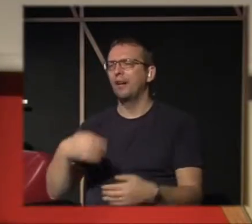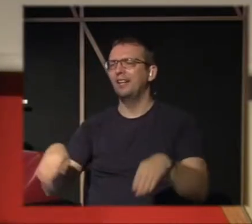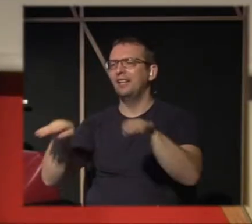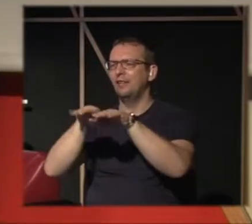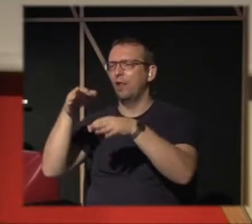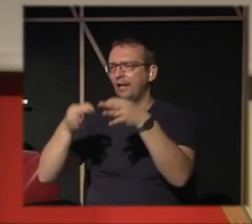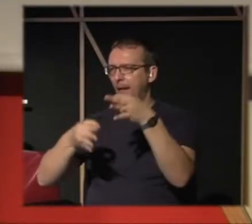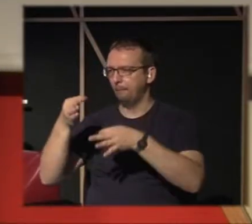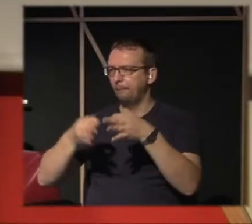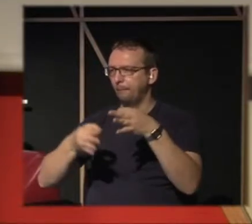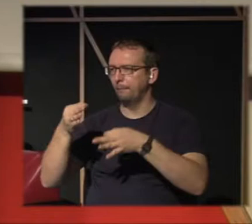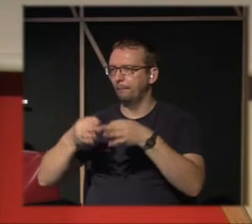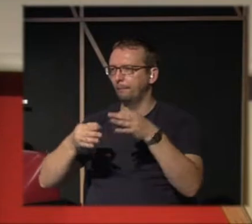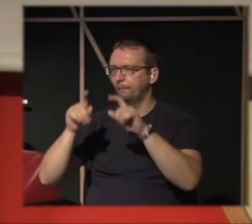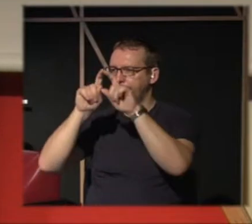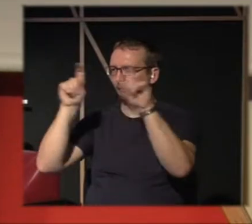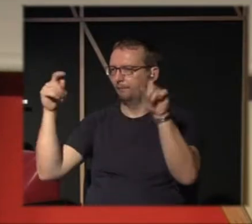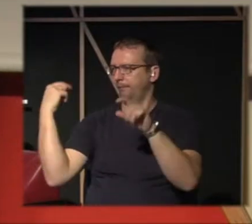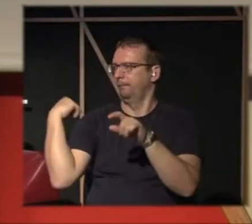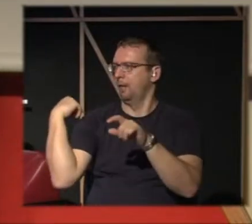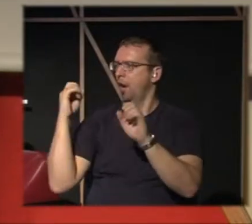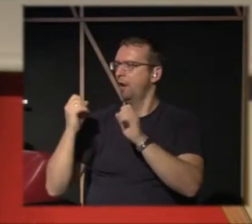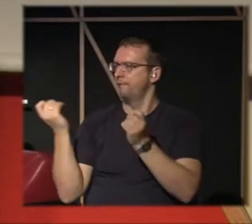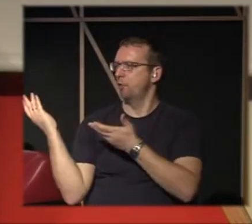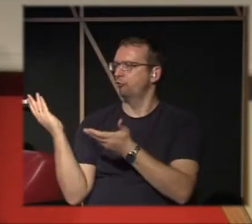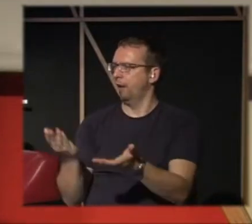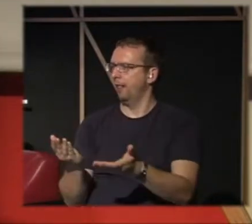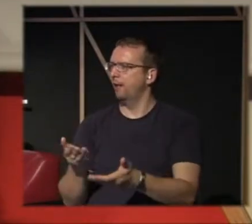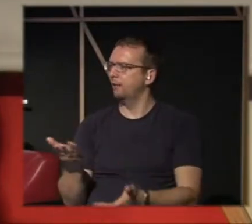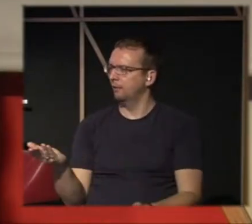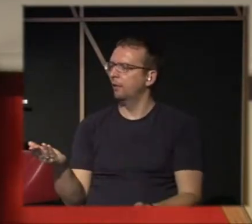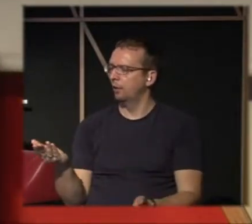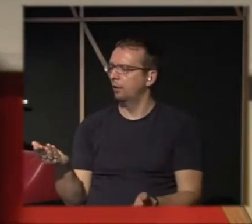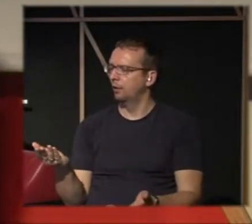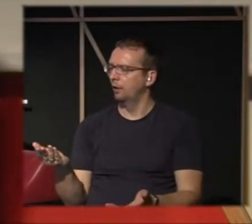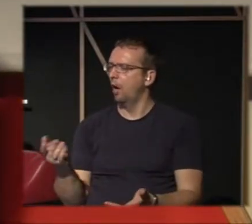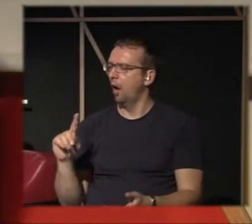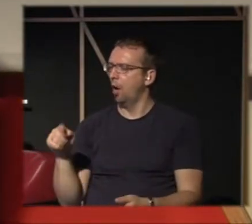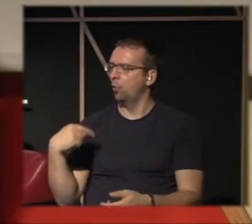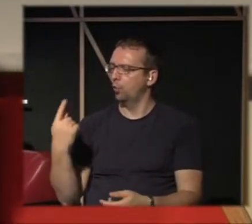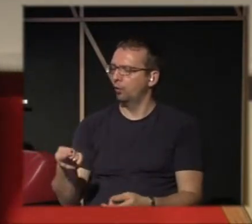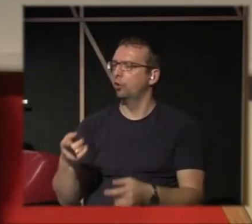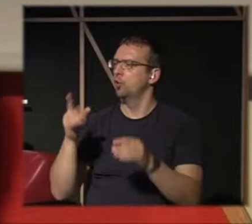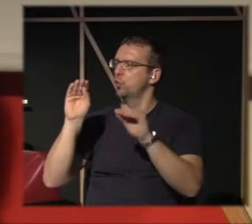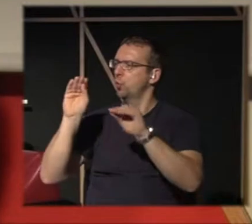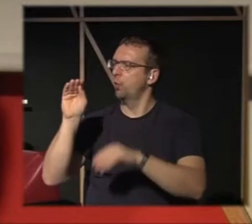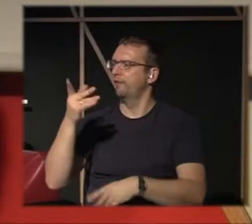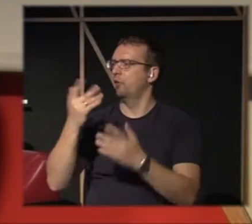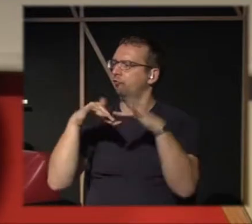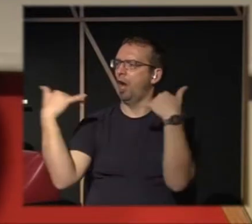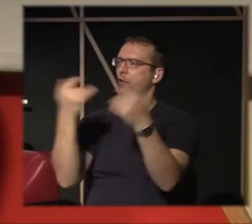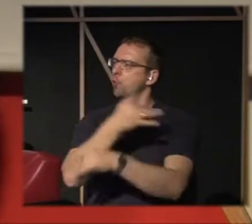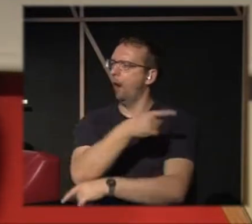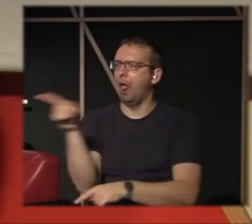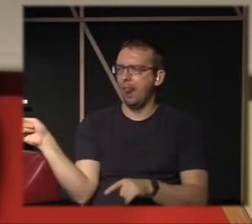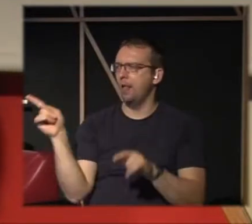that, but just to mention that accessibility is a topic covered by the Equal Game campaign,